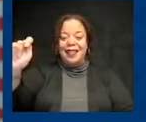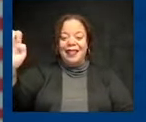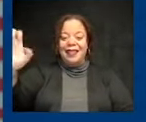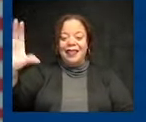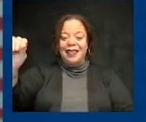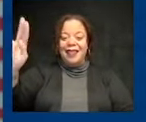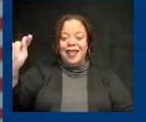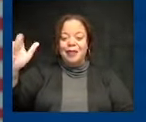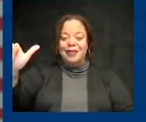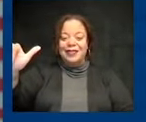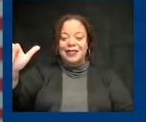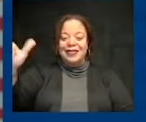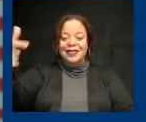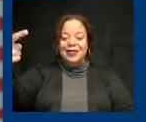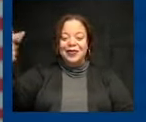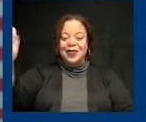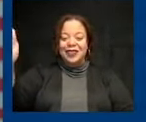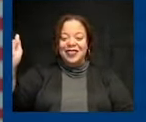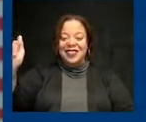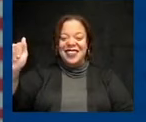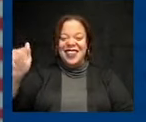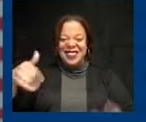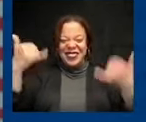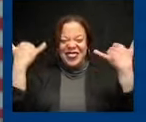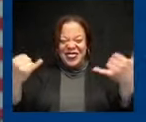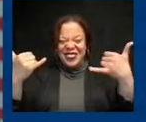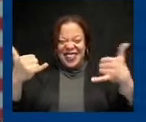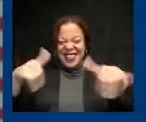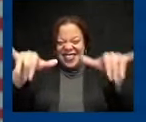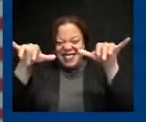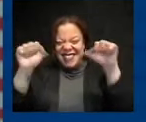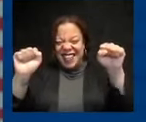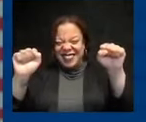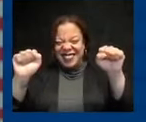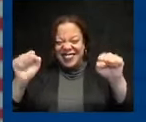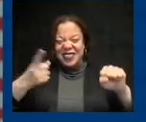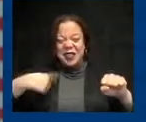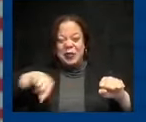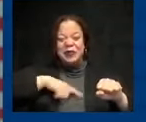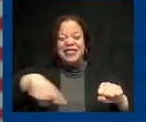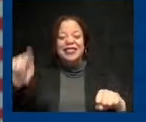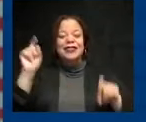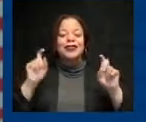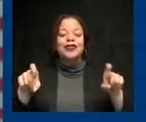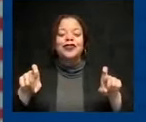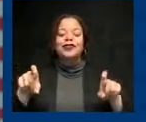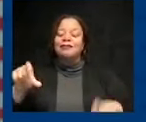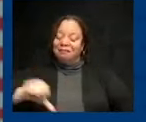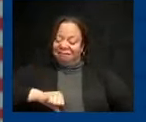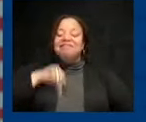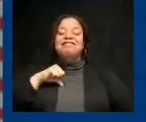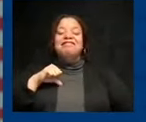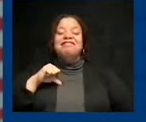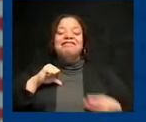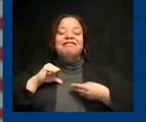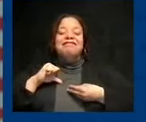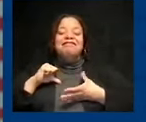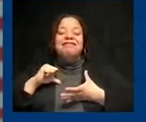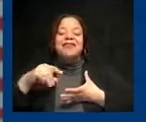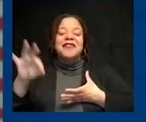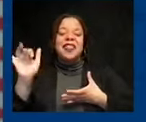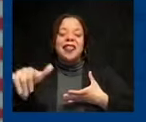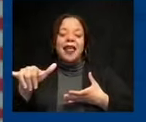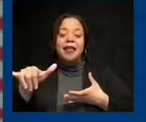We should all be proud of that. Now, for those of you of a certain age, you may remember a great love